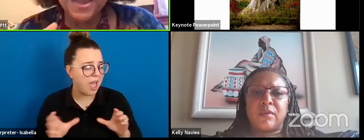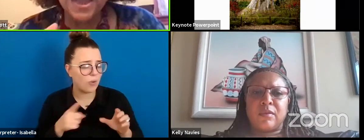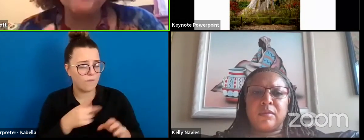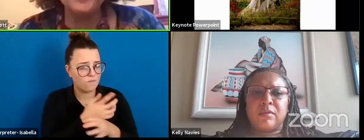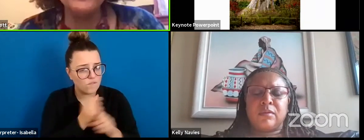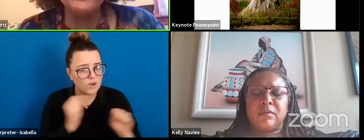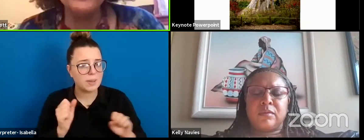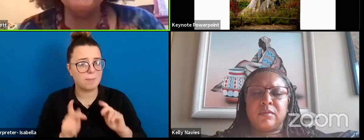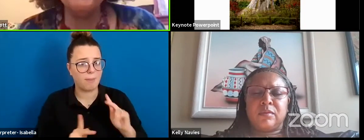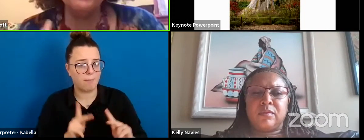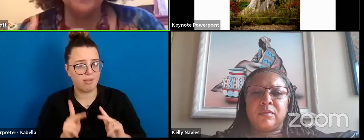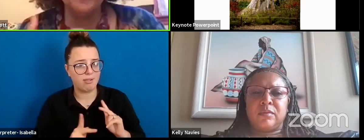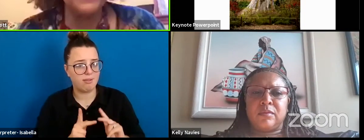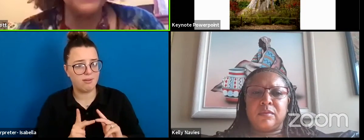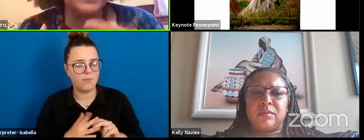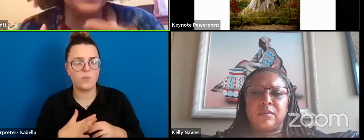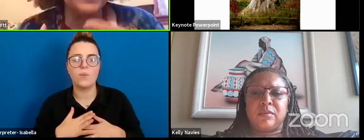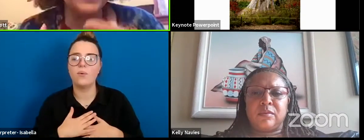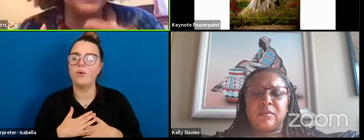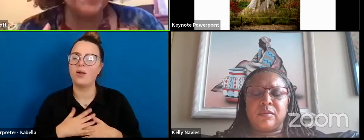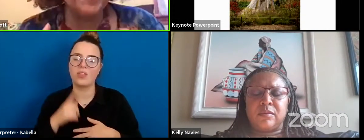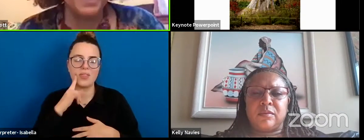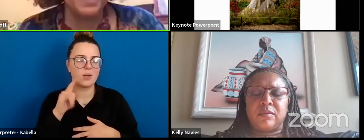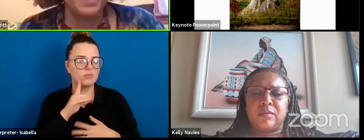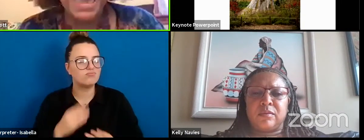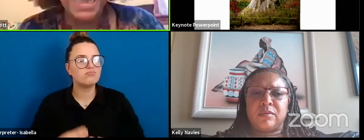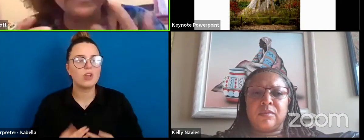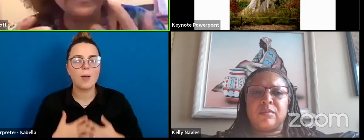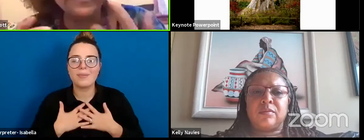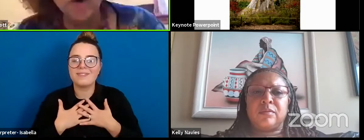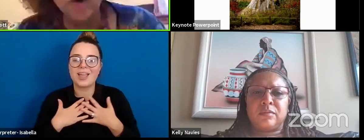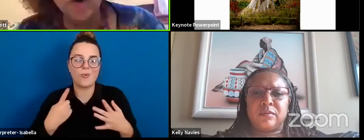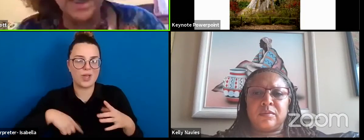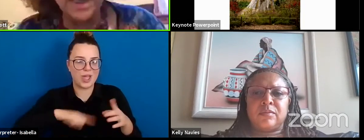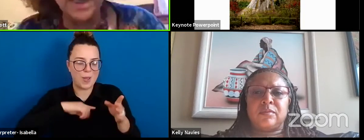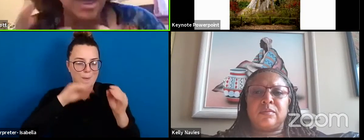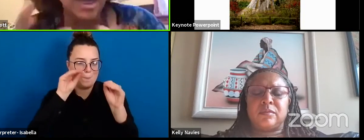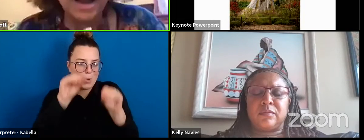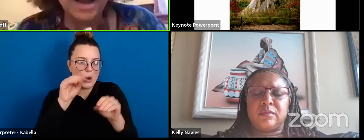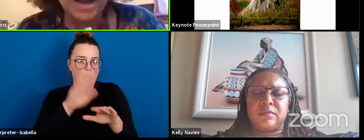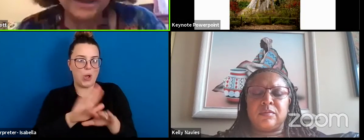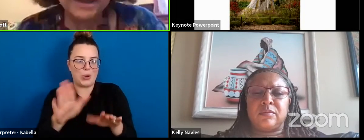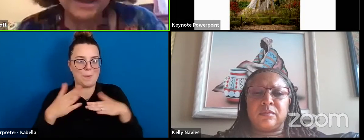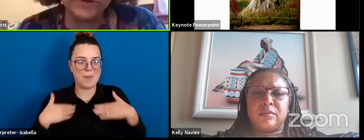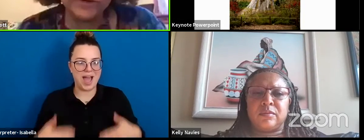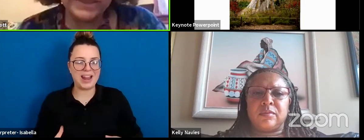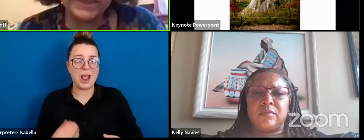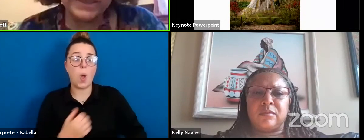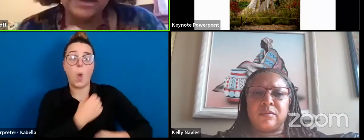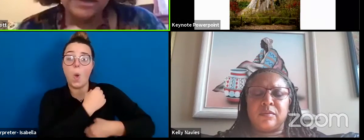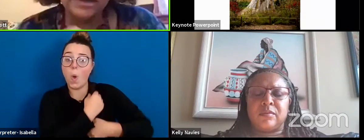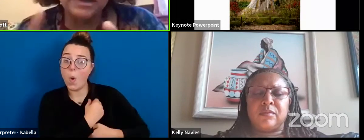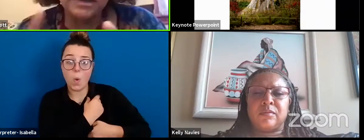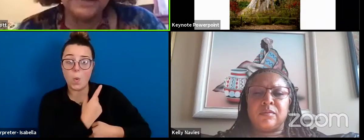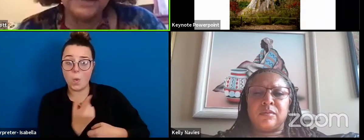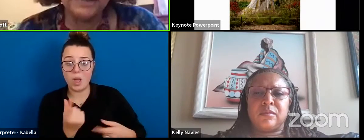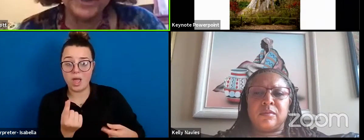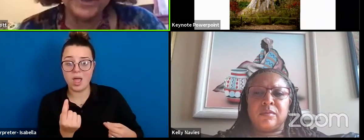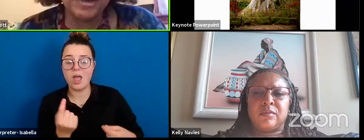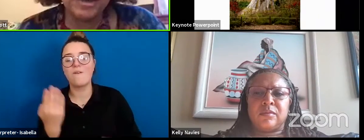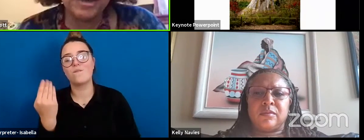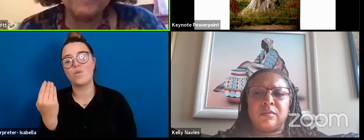I found that to be so uplifting that we put it on her body. And she's holding a